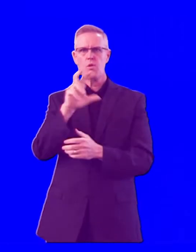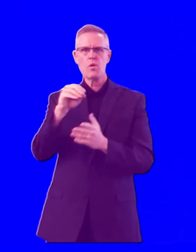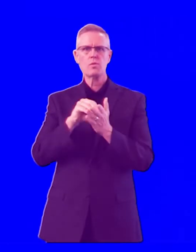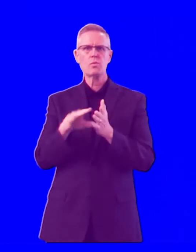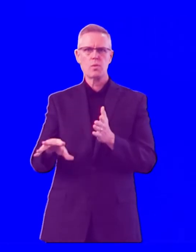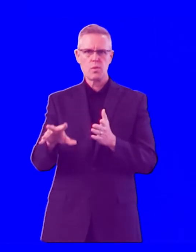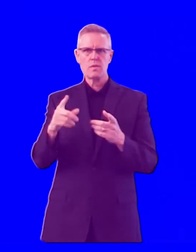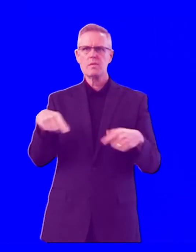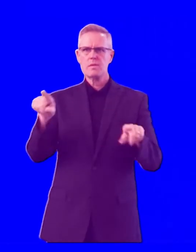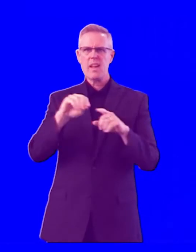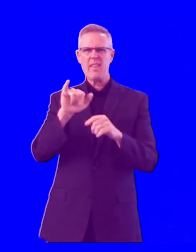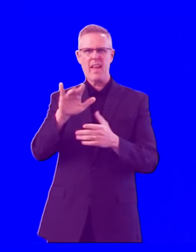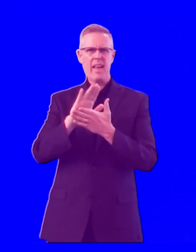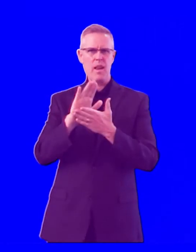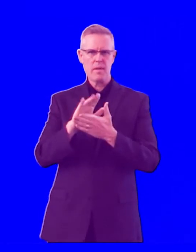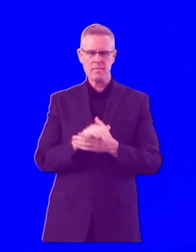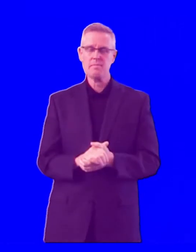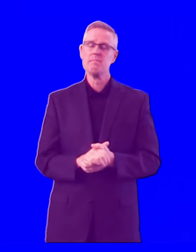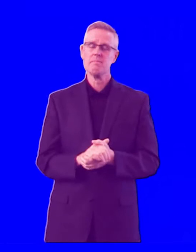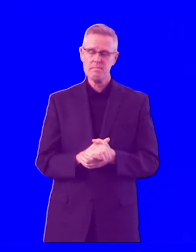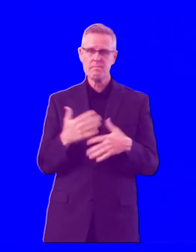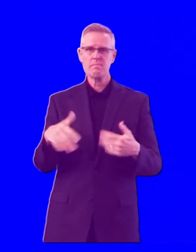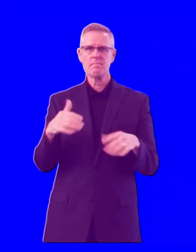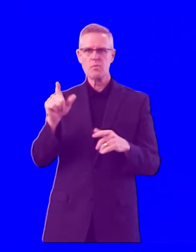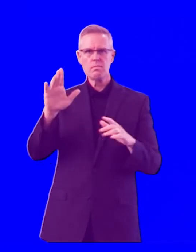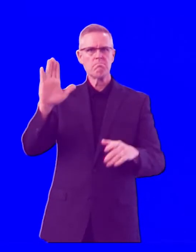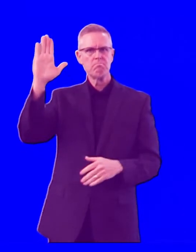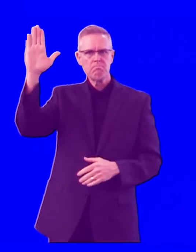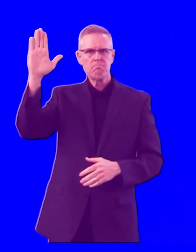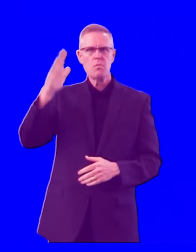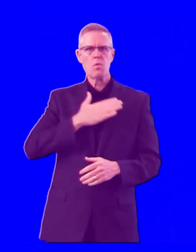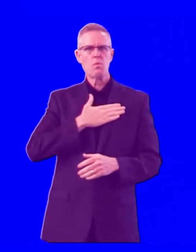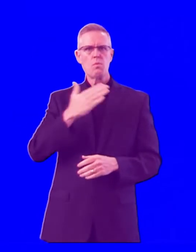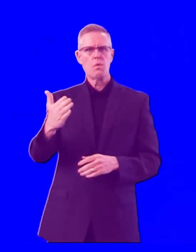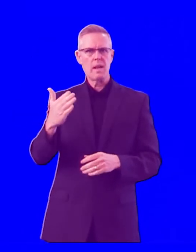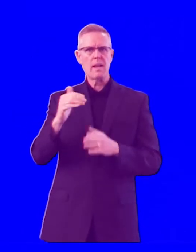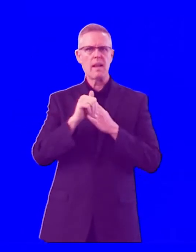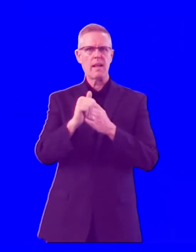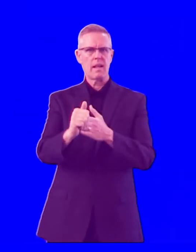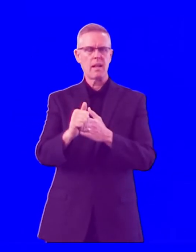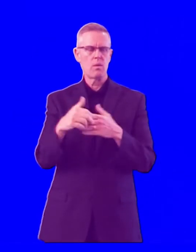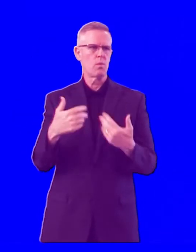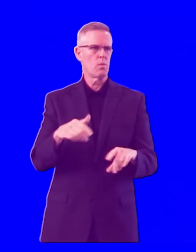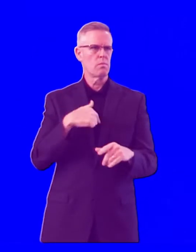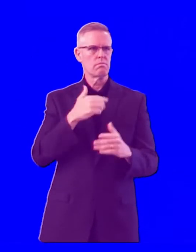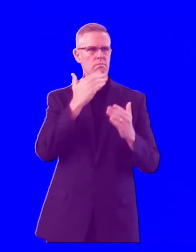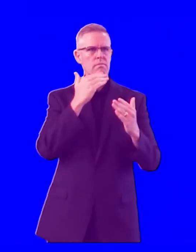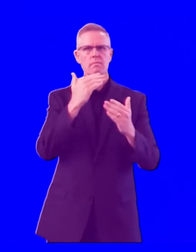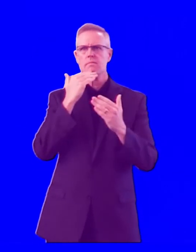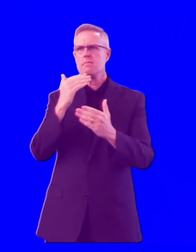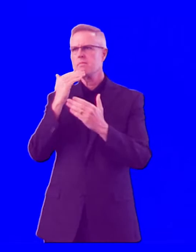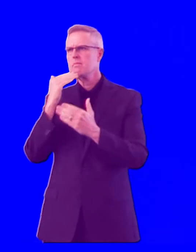30 students in the academy. You raised your hands to step up and lead, and I cannot thank